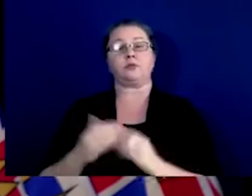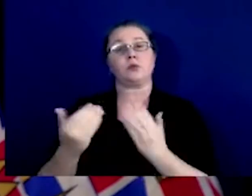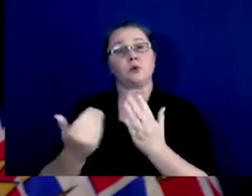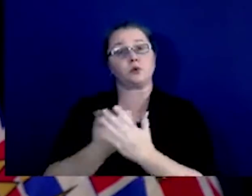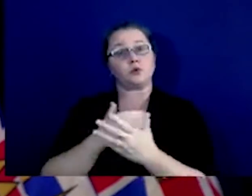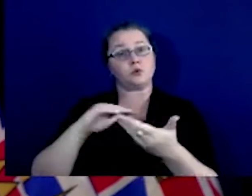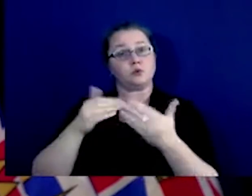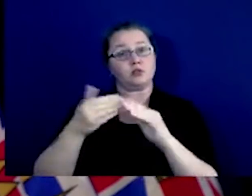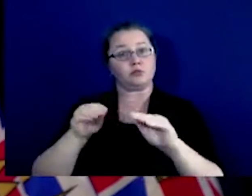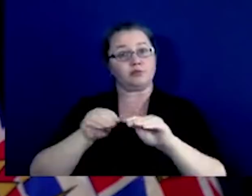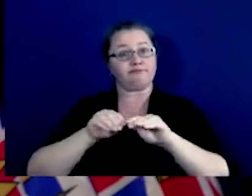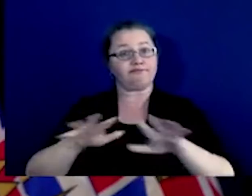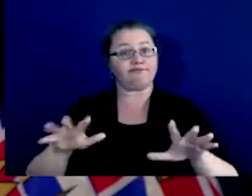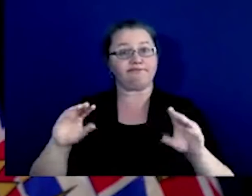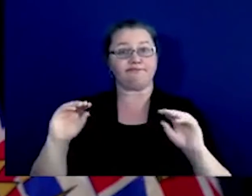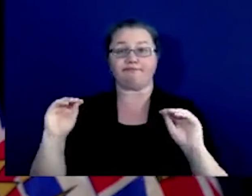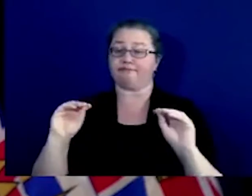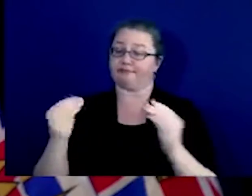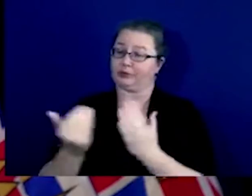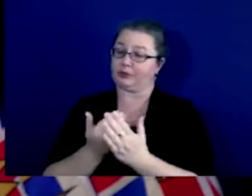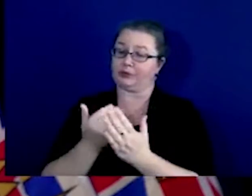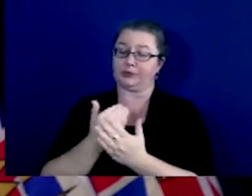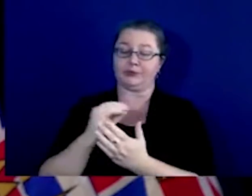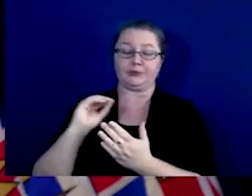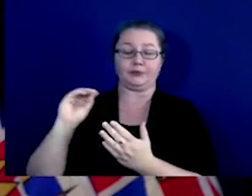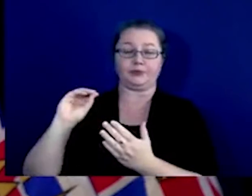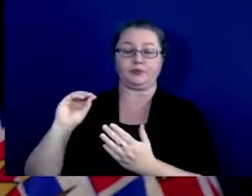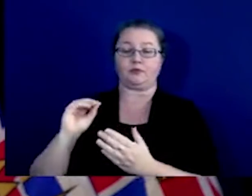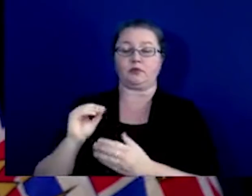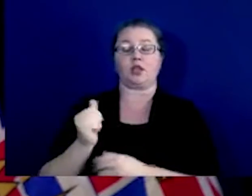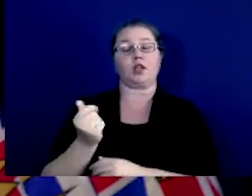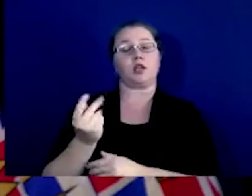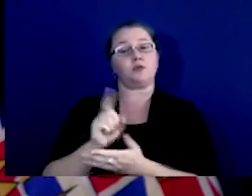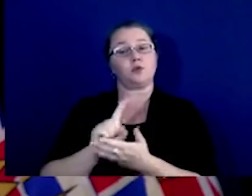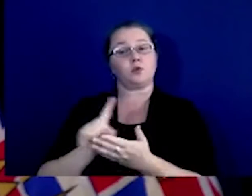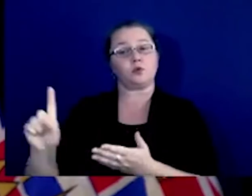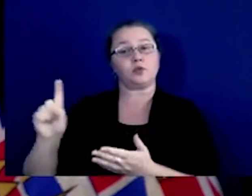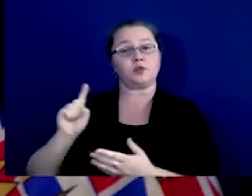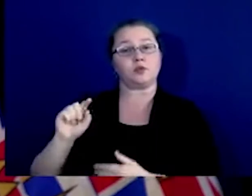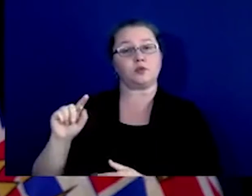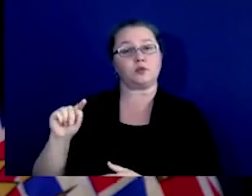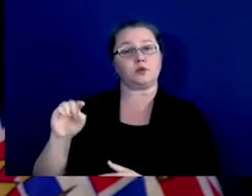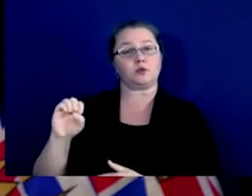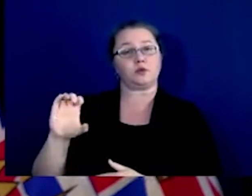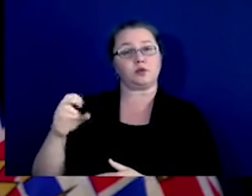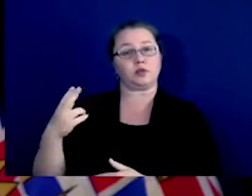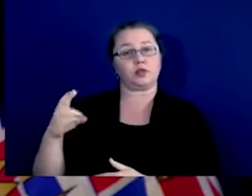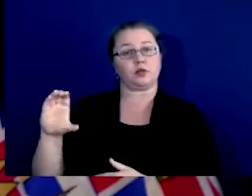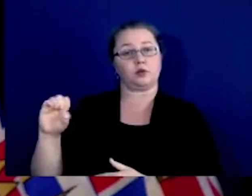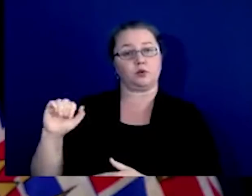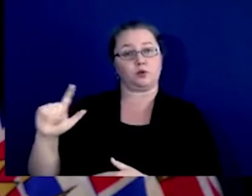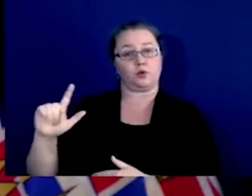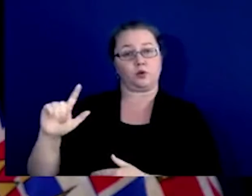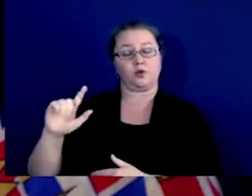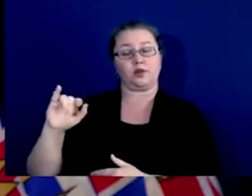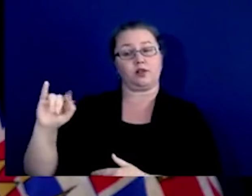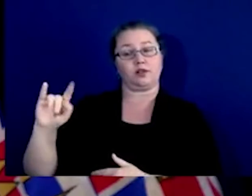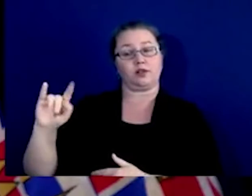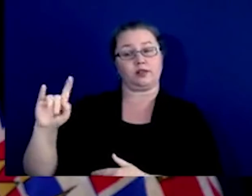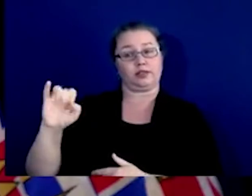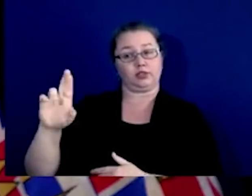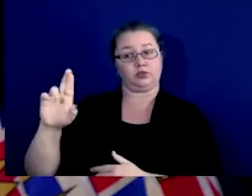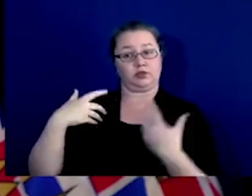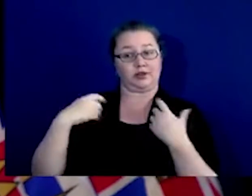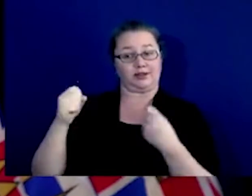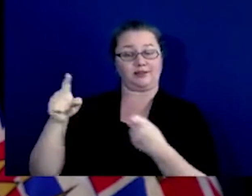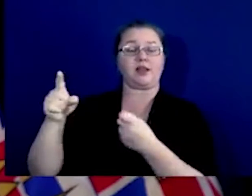So since the start of the pandemic here in British Columbia, there's been a lot of focus on our numbers and our daily numbers.